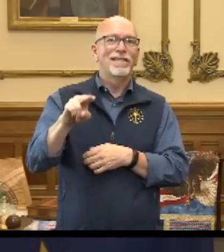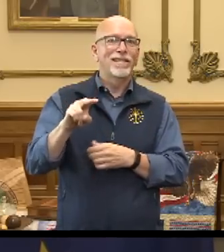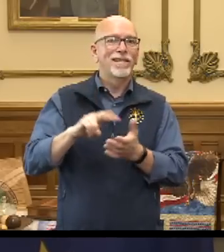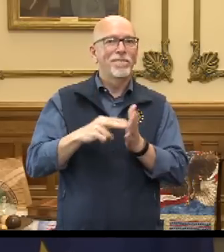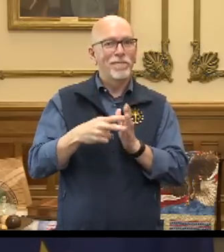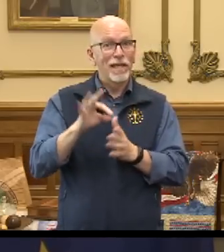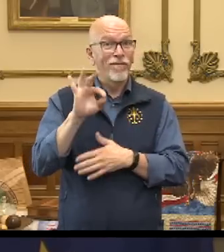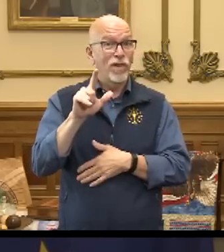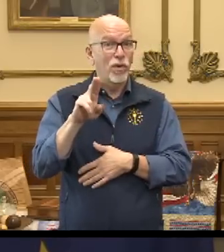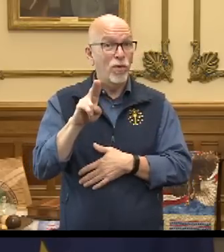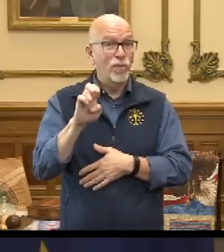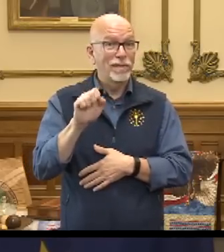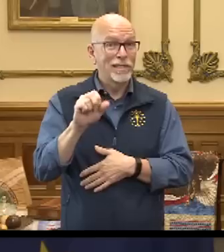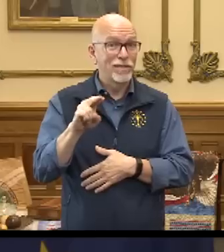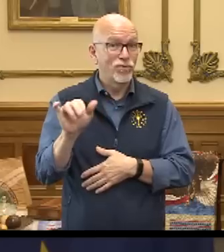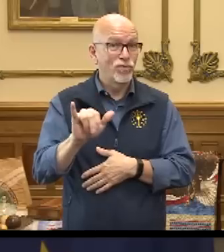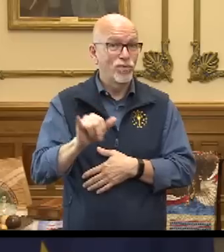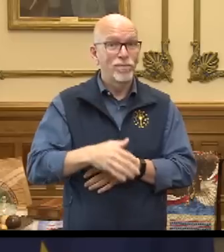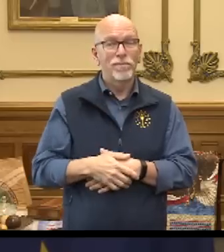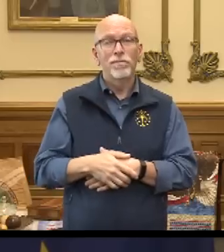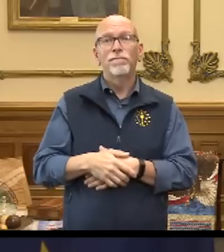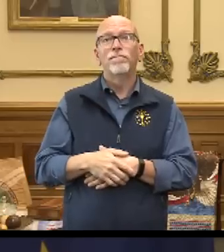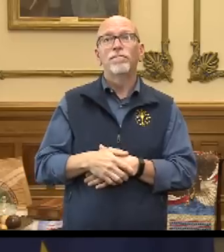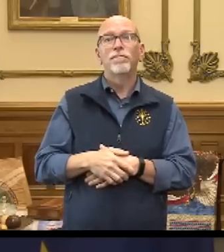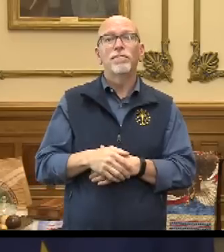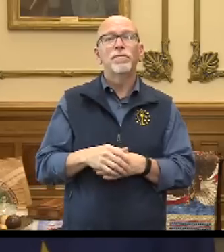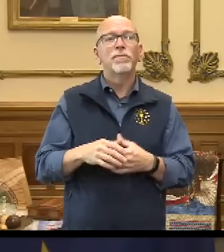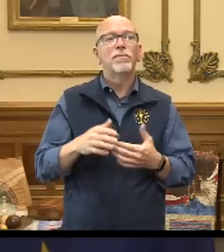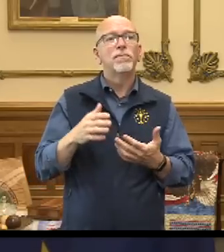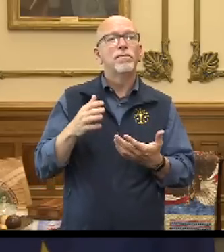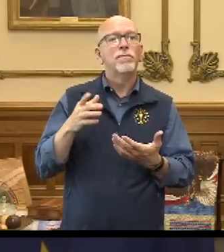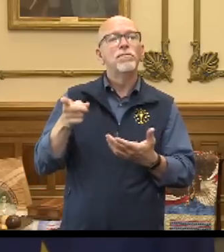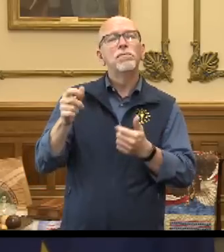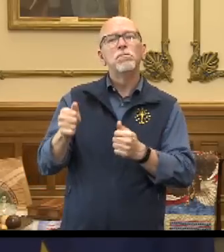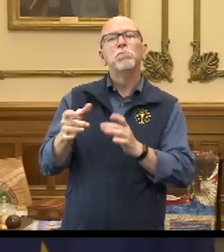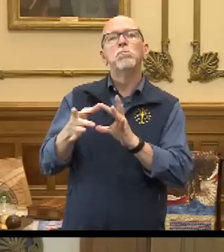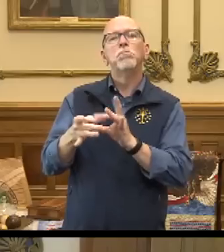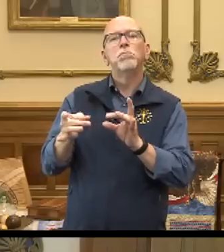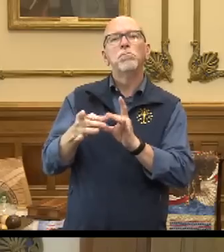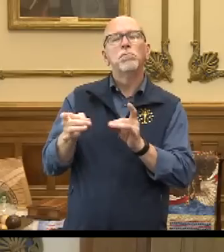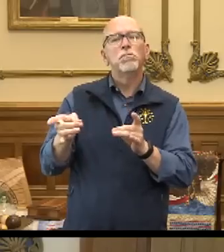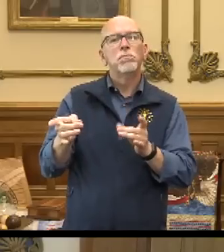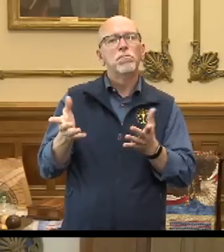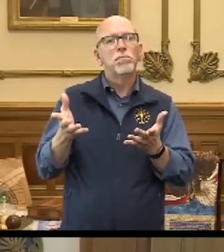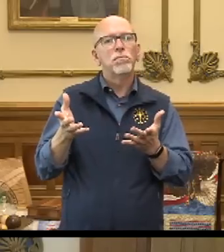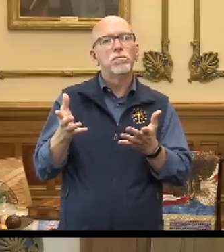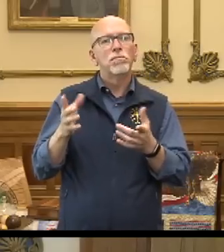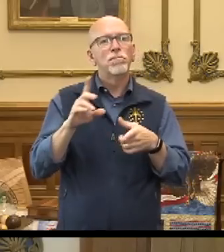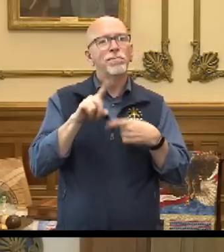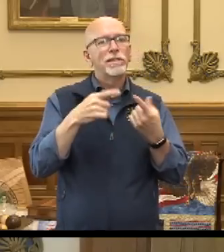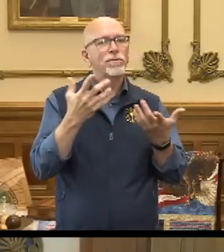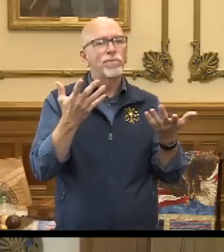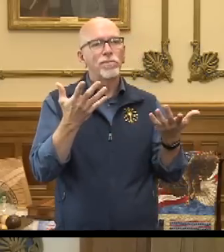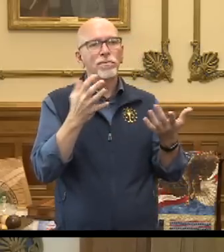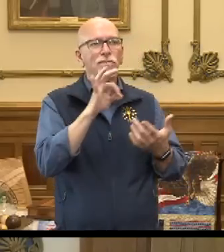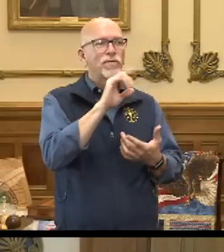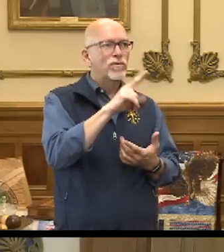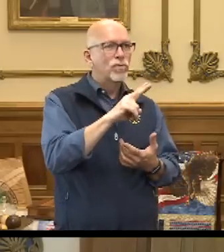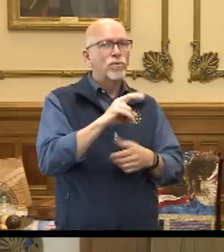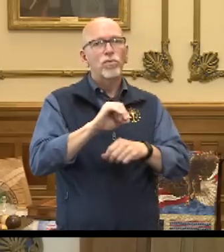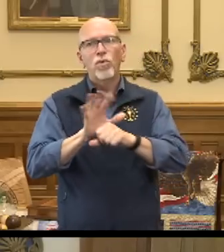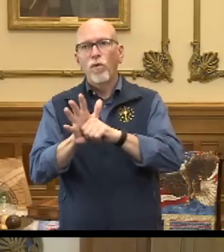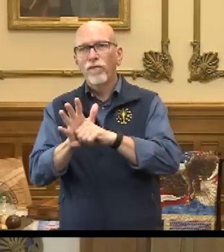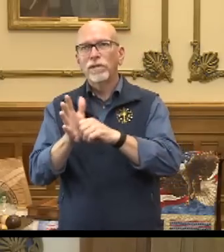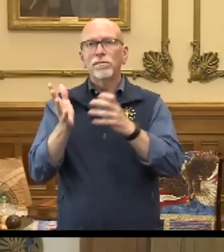the flu season. And then you might want to just comment on the confluence or the, flu,